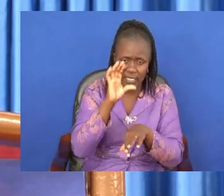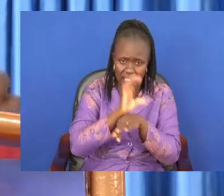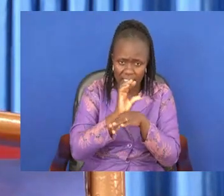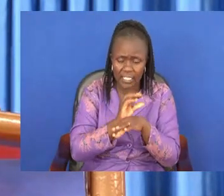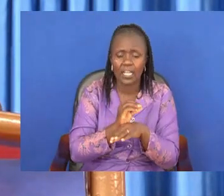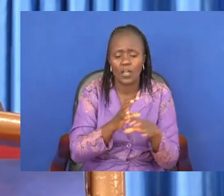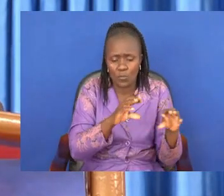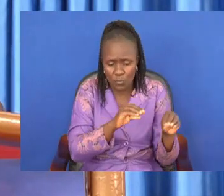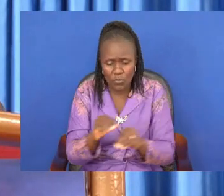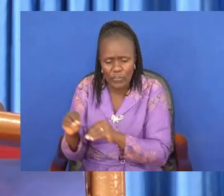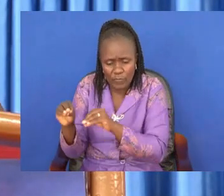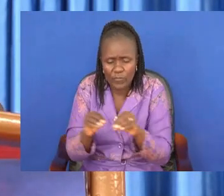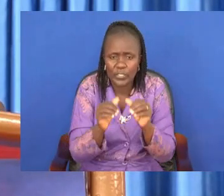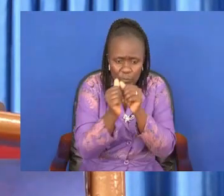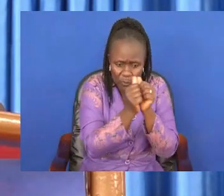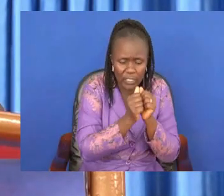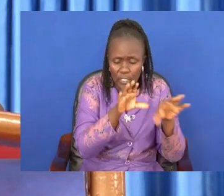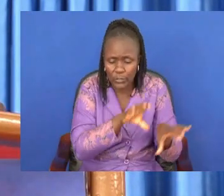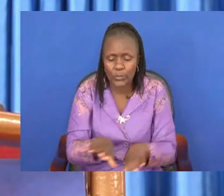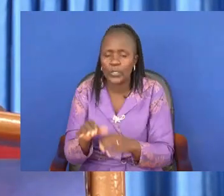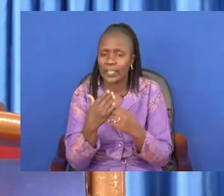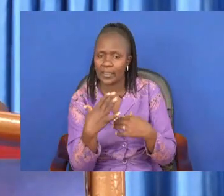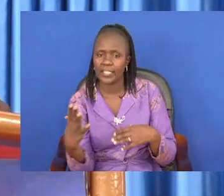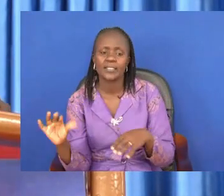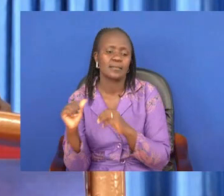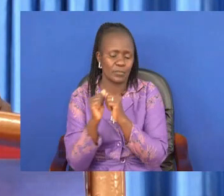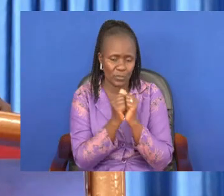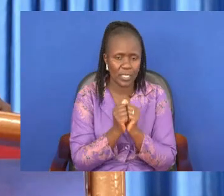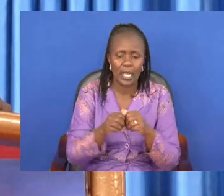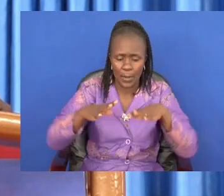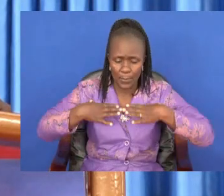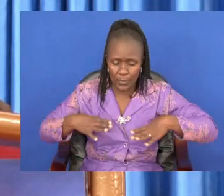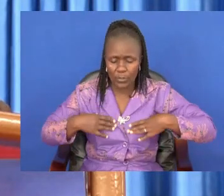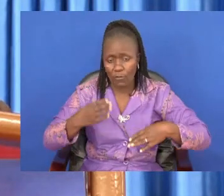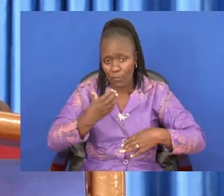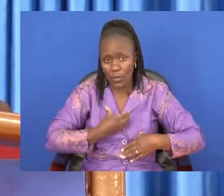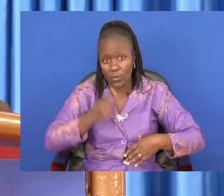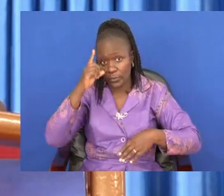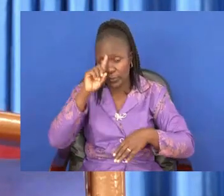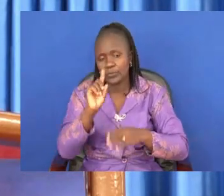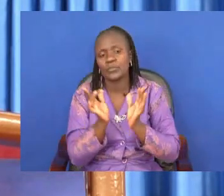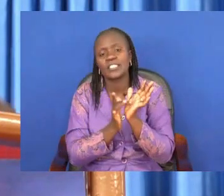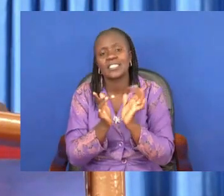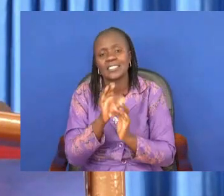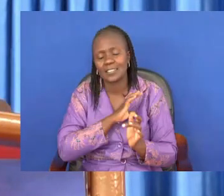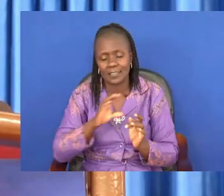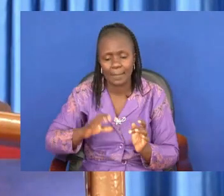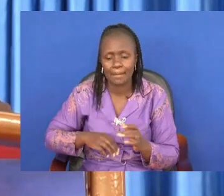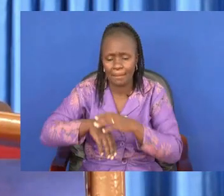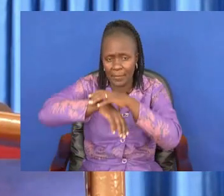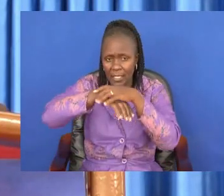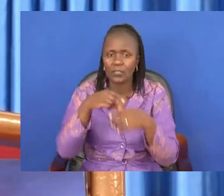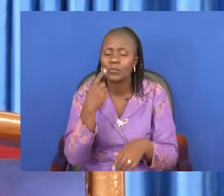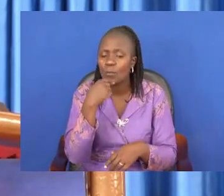Corinthians moving together and doing things together as people who belong to Jesus Christ. Every word that came out of